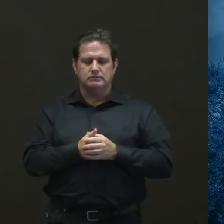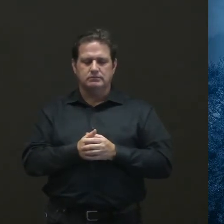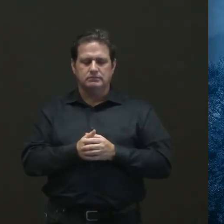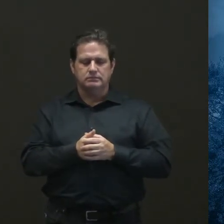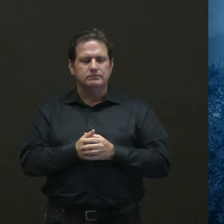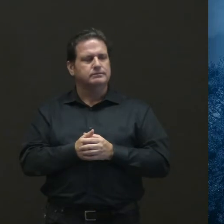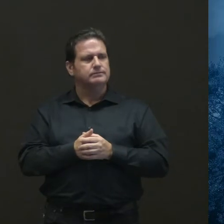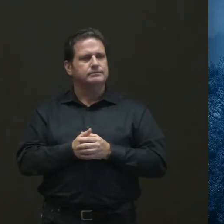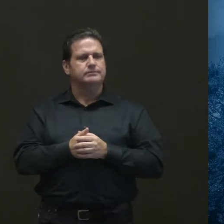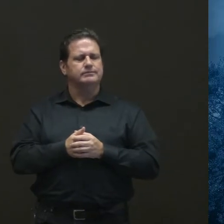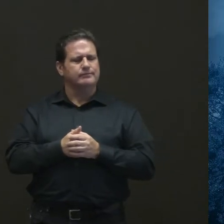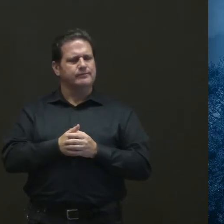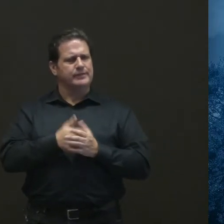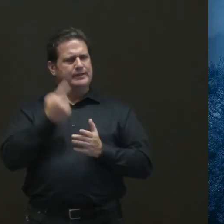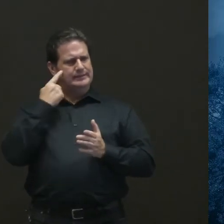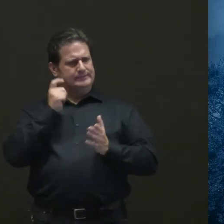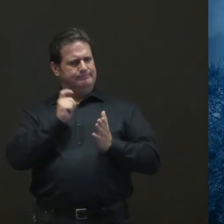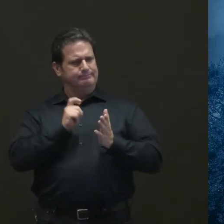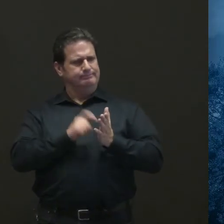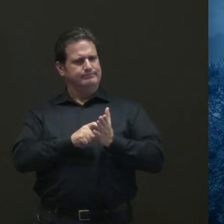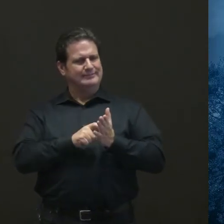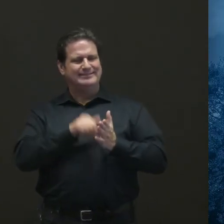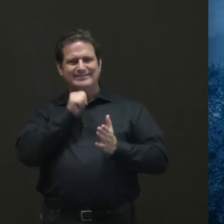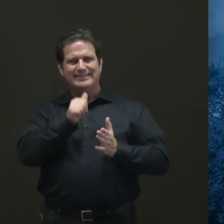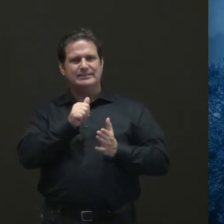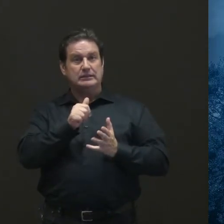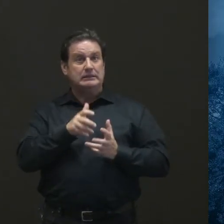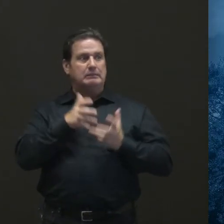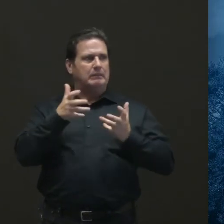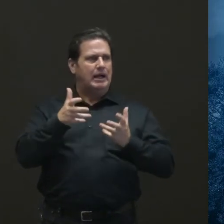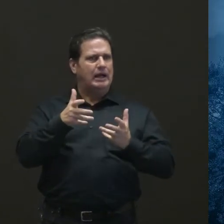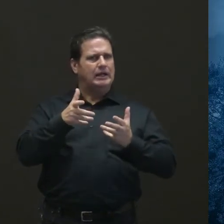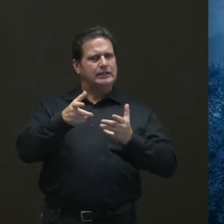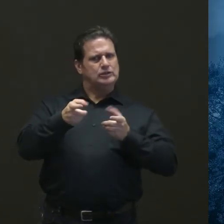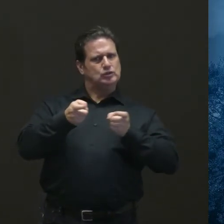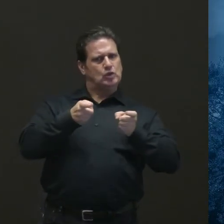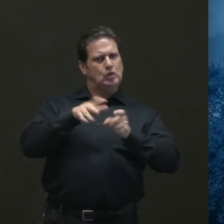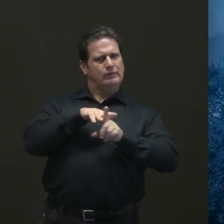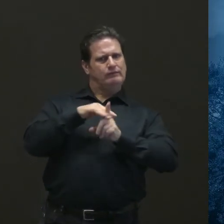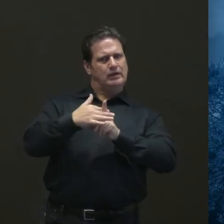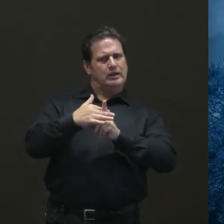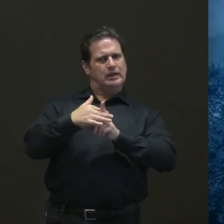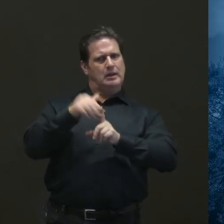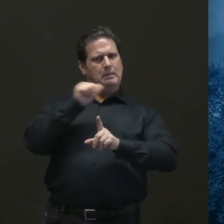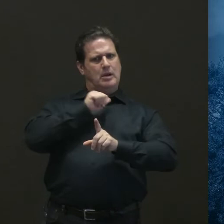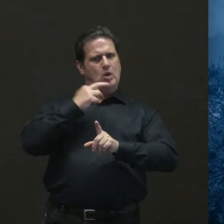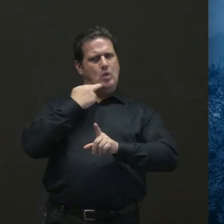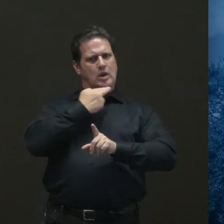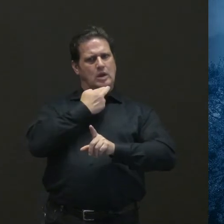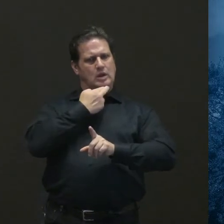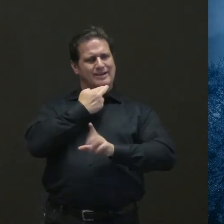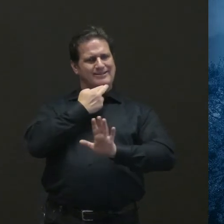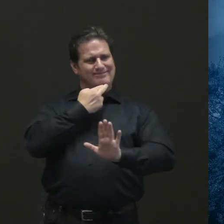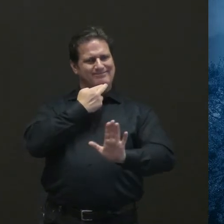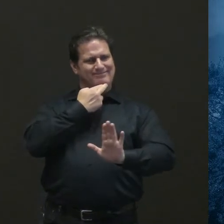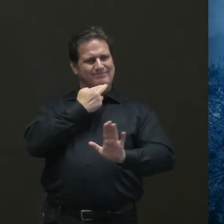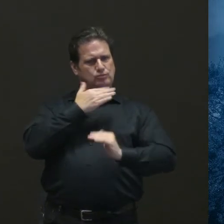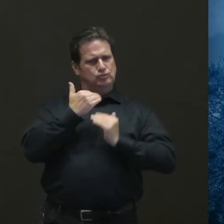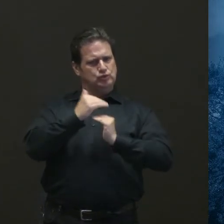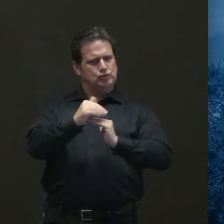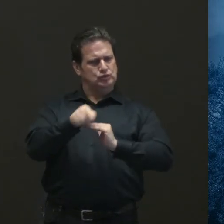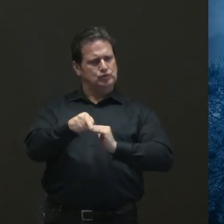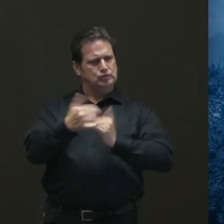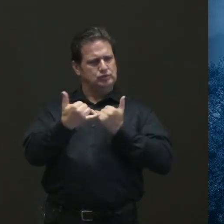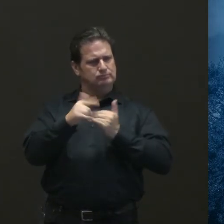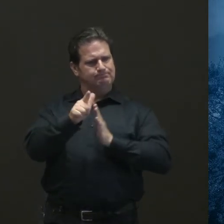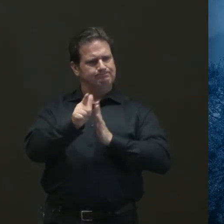The indications we're getting, it's not as much the controlled environments of bars and restaurants that we are restricting in